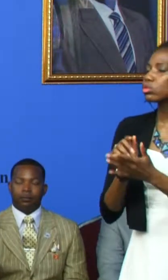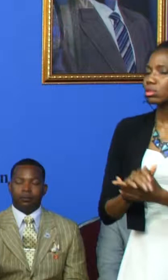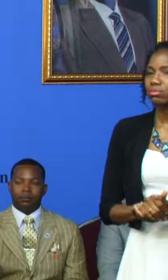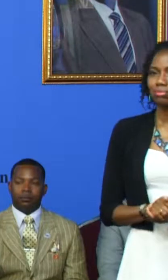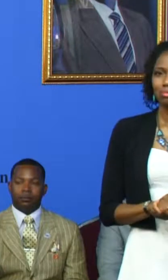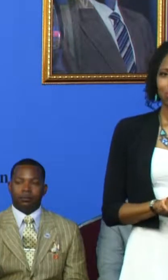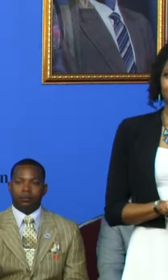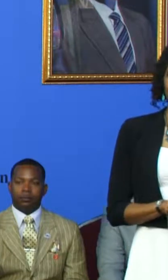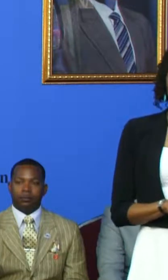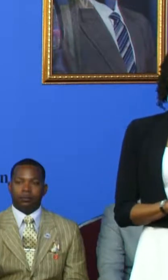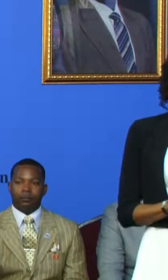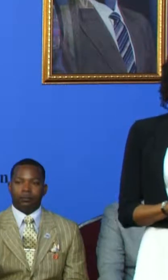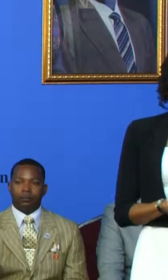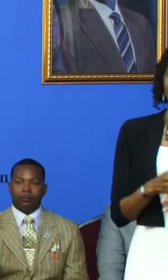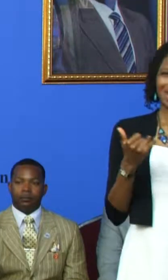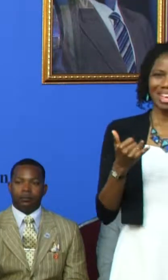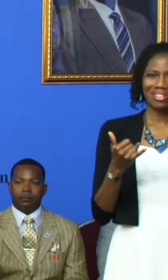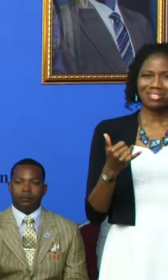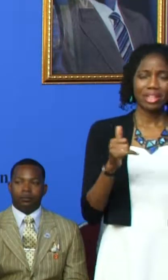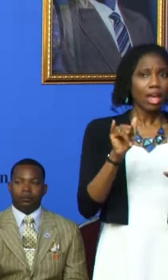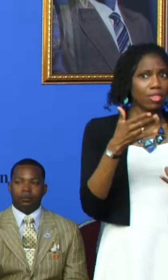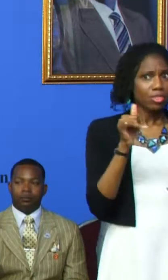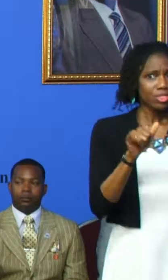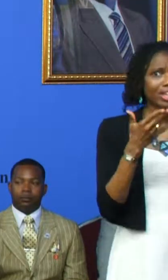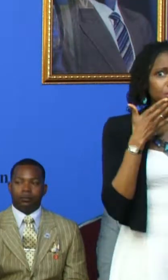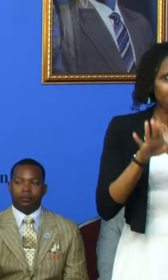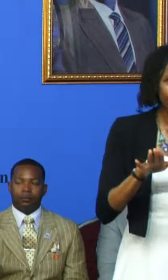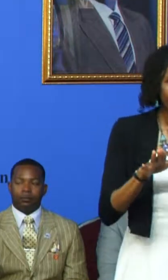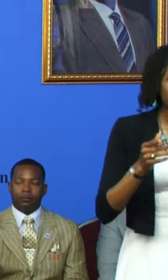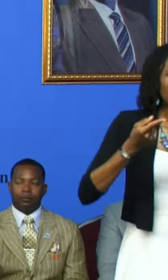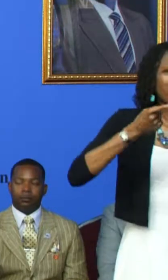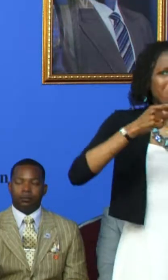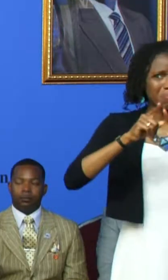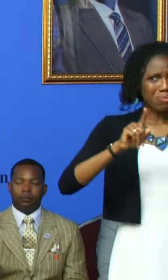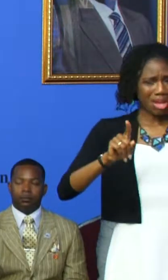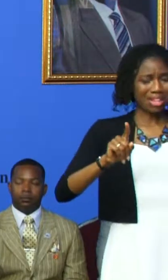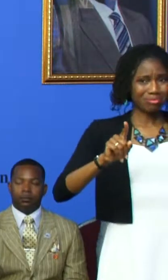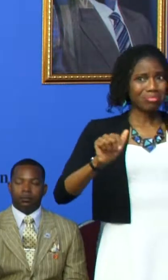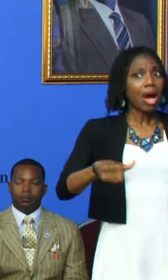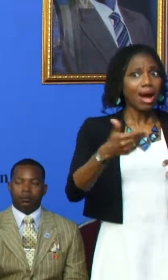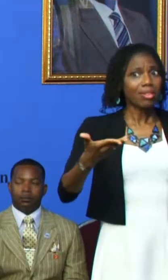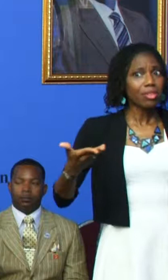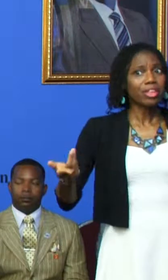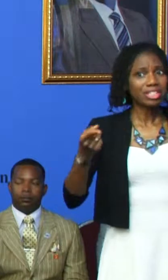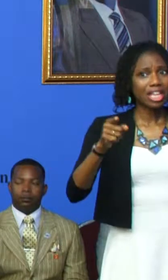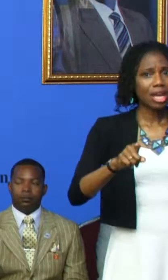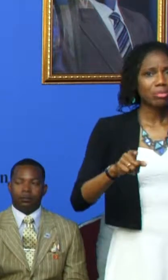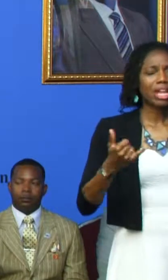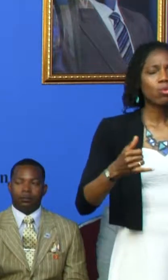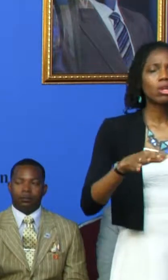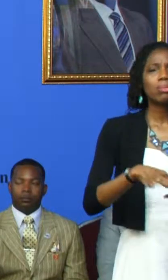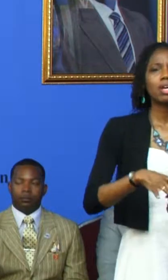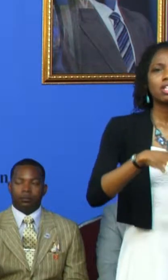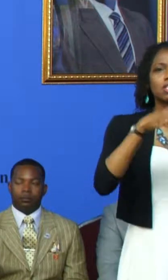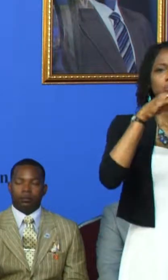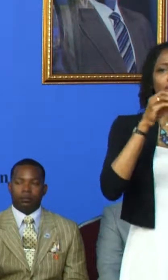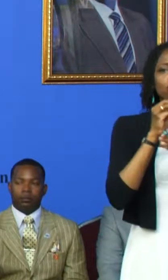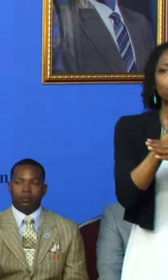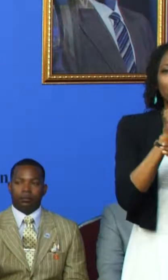Now, that ain't bad enough. They said, well, what about Special Counsel